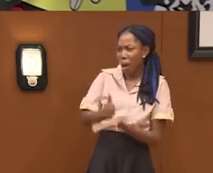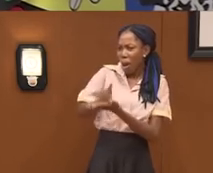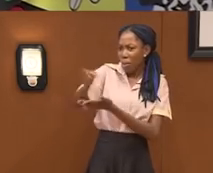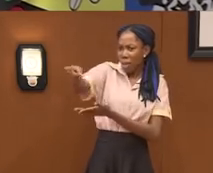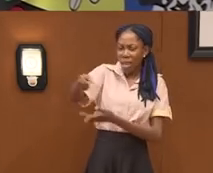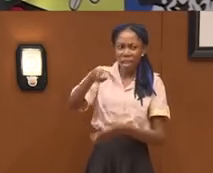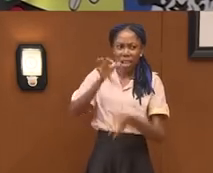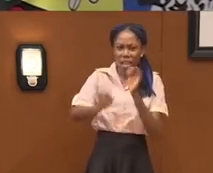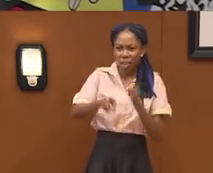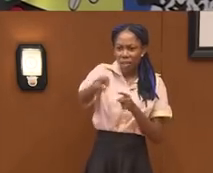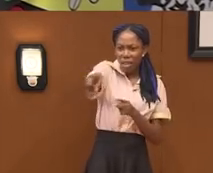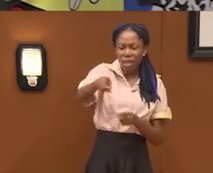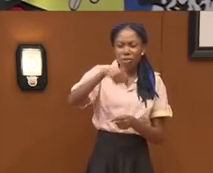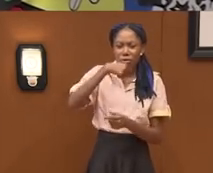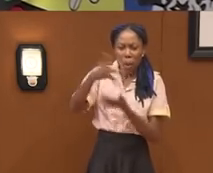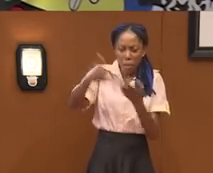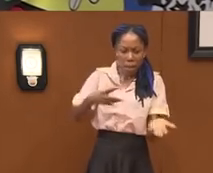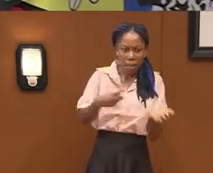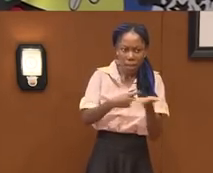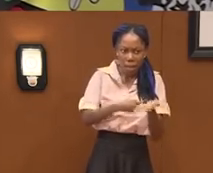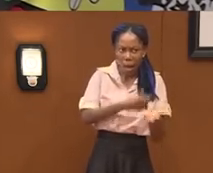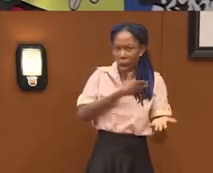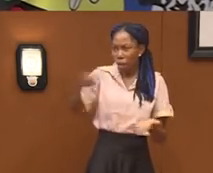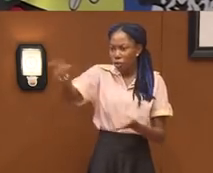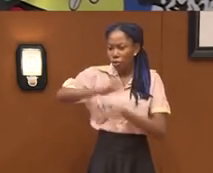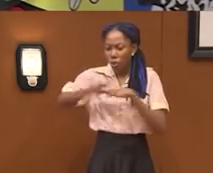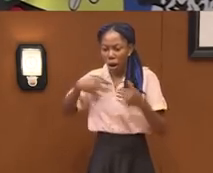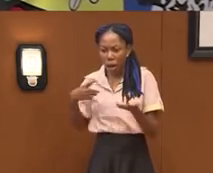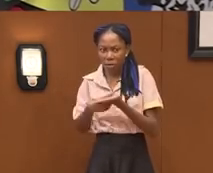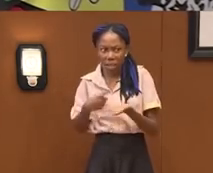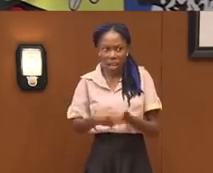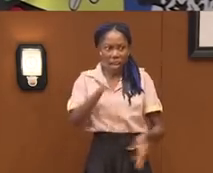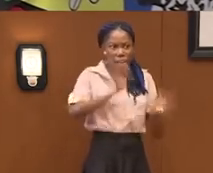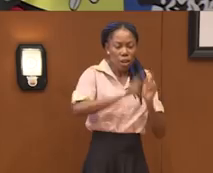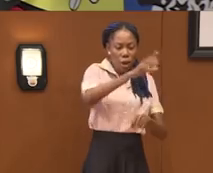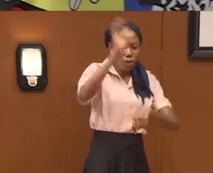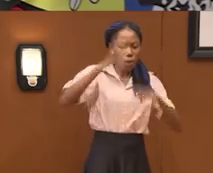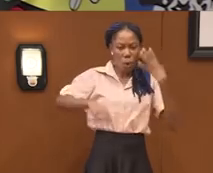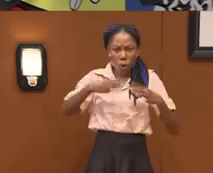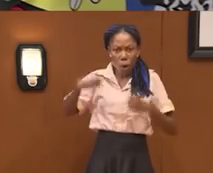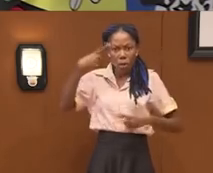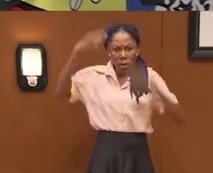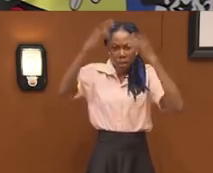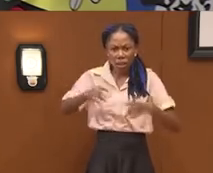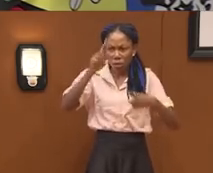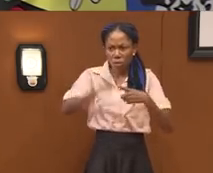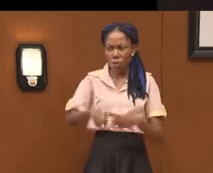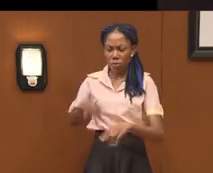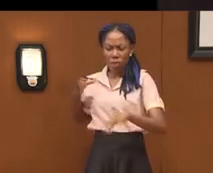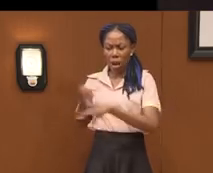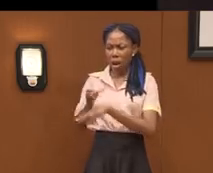he did not bring this, and you don't have any proof before the court that you have paid a dime, the court will award judgment for everything against